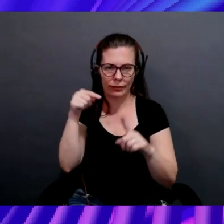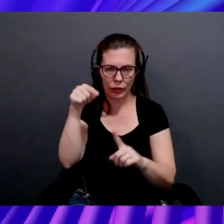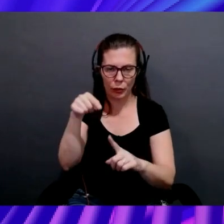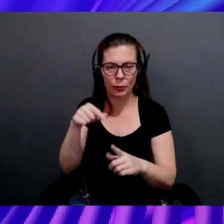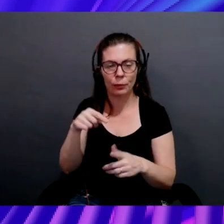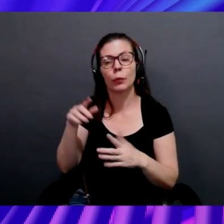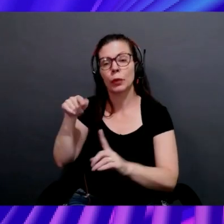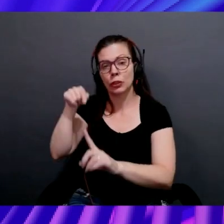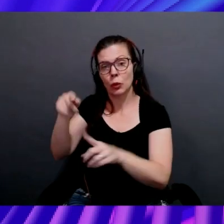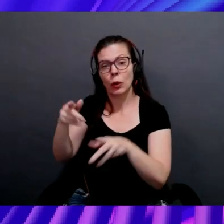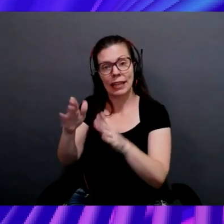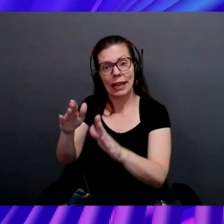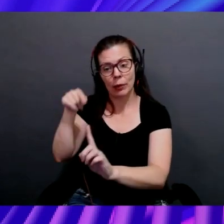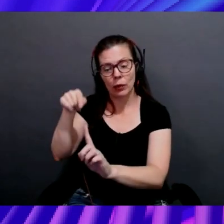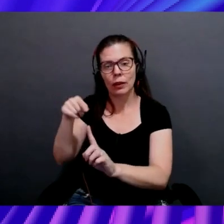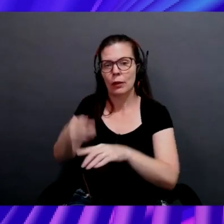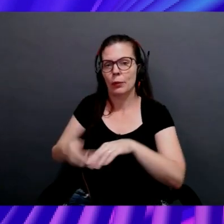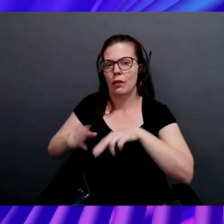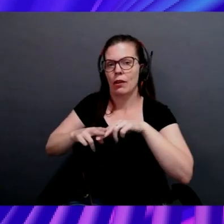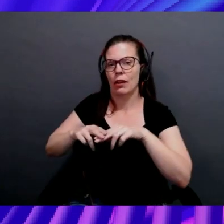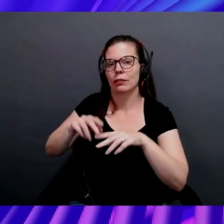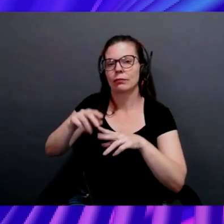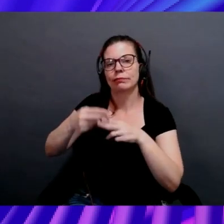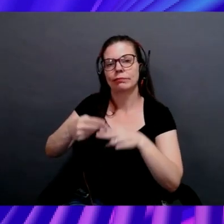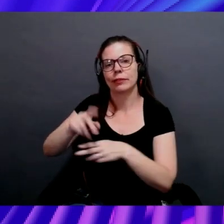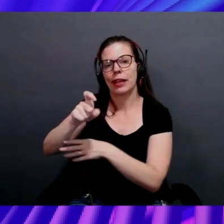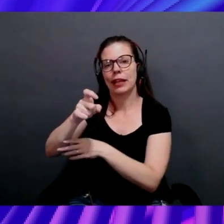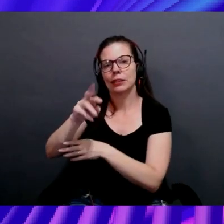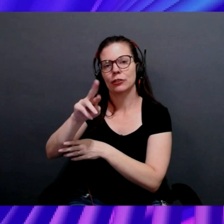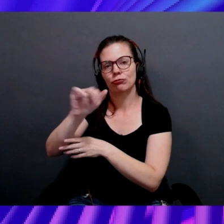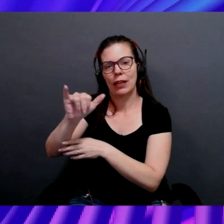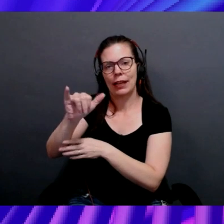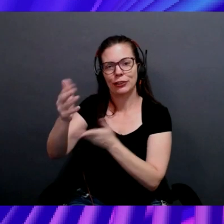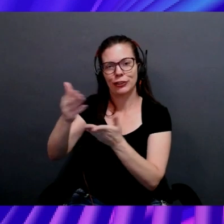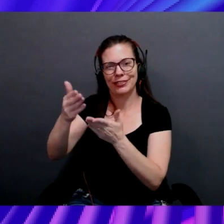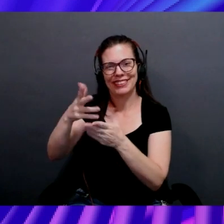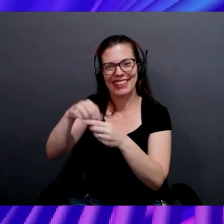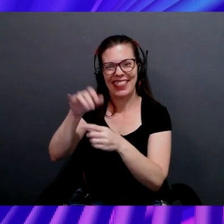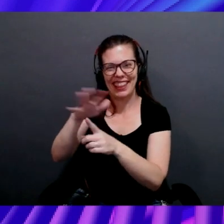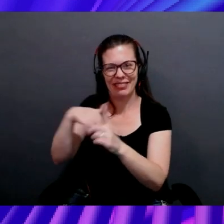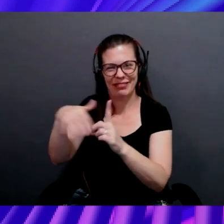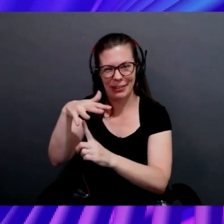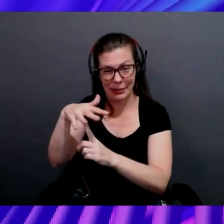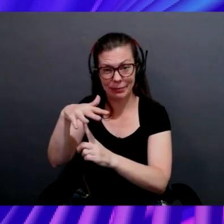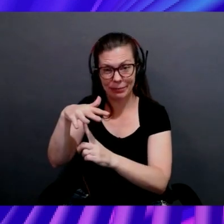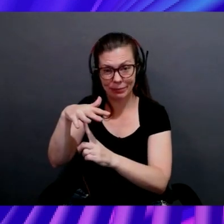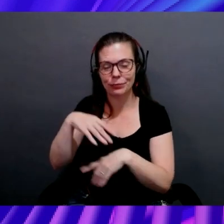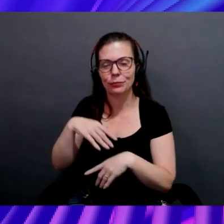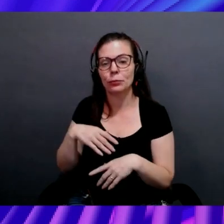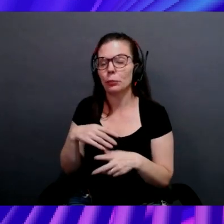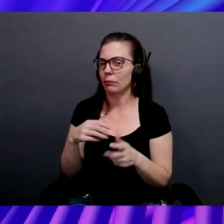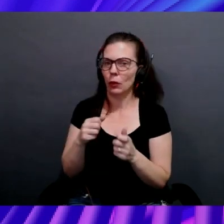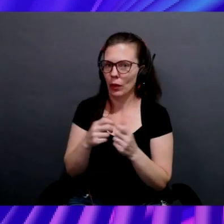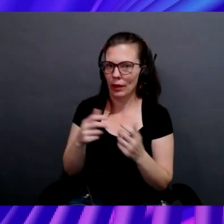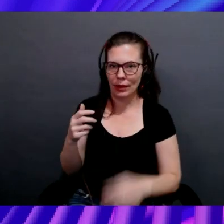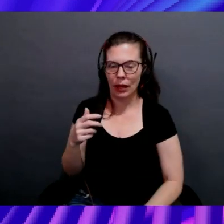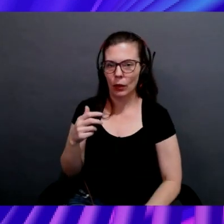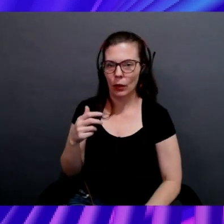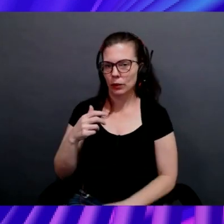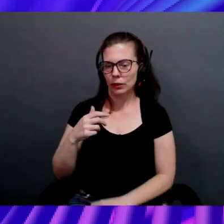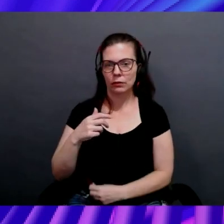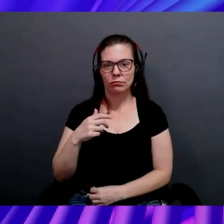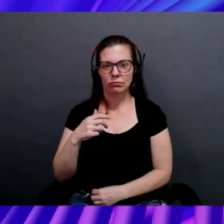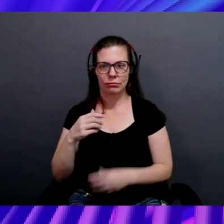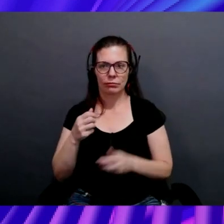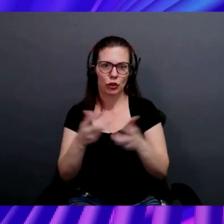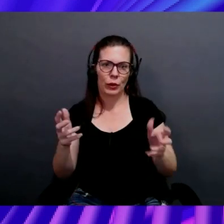on the Xray service in that environment. And then without even having to do much, or in